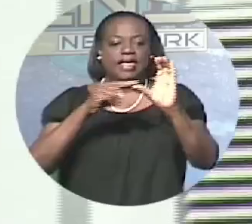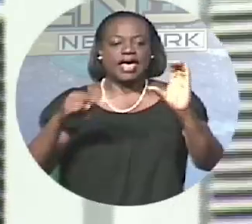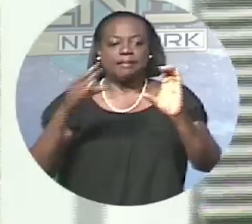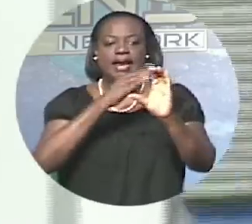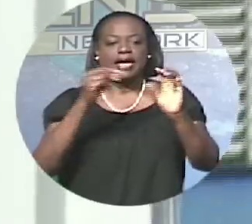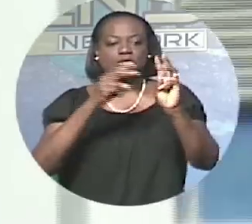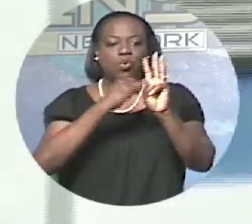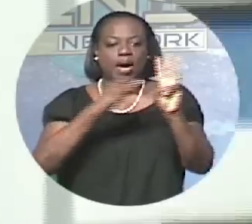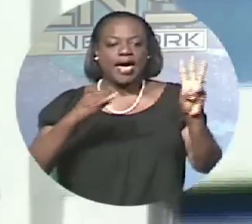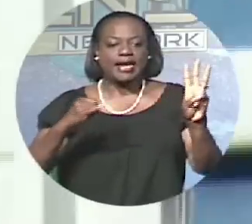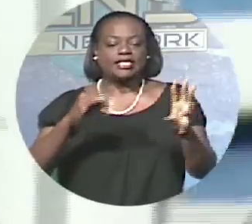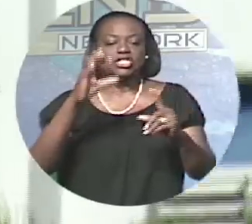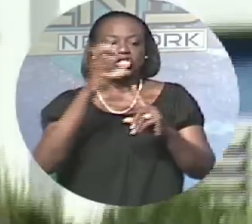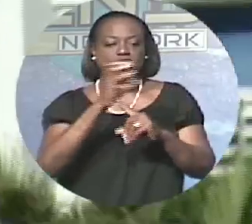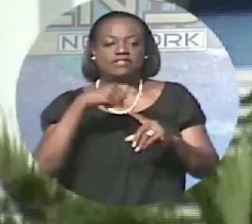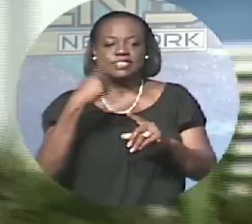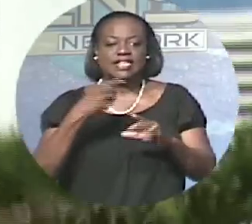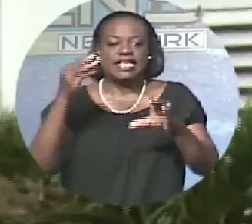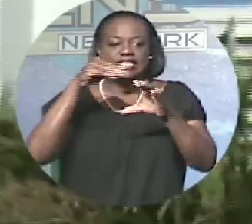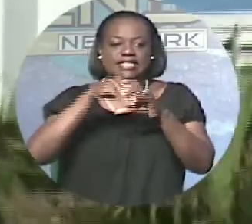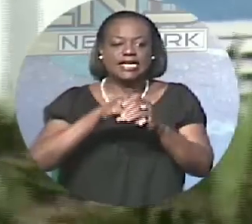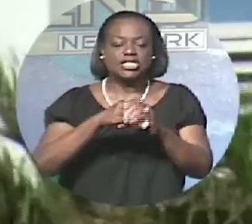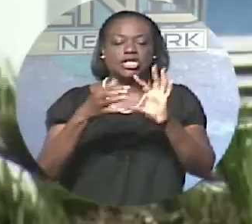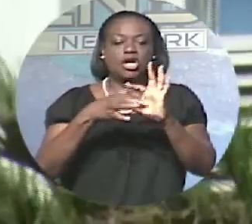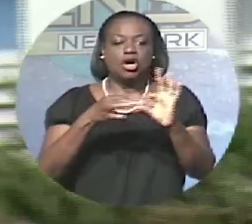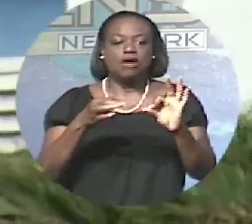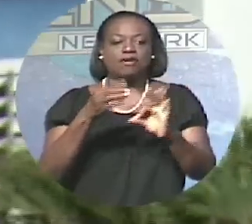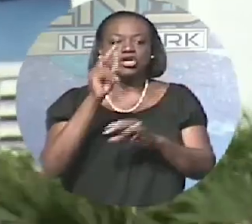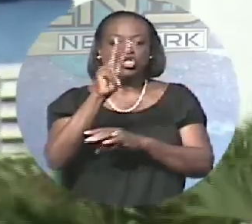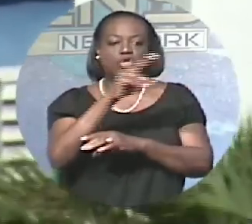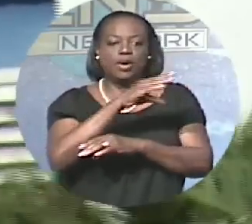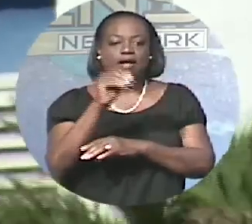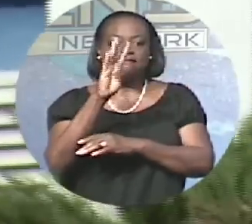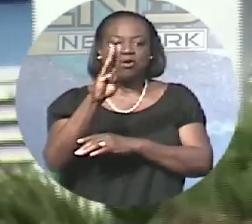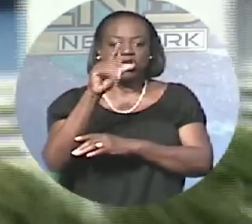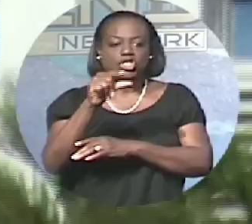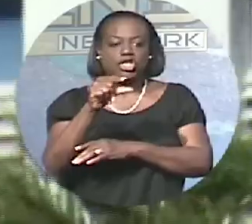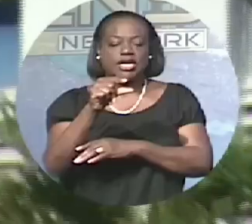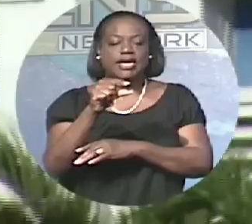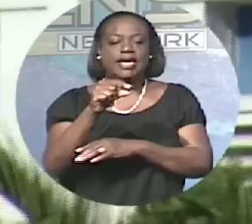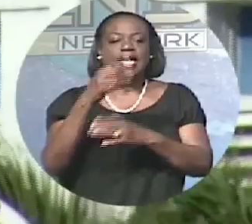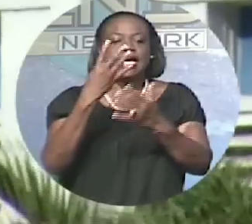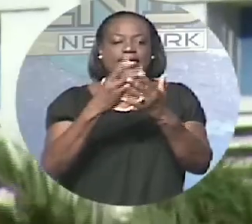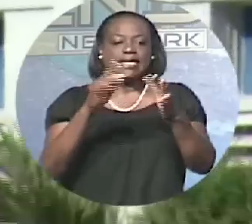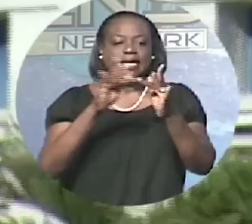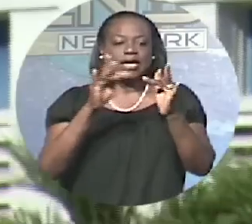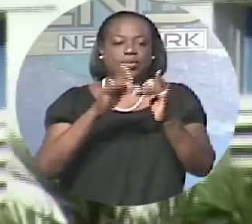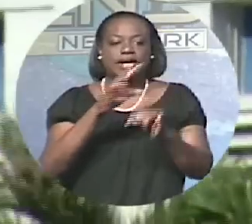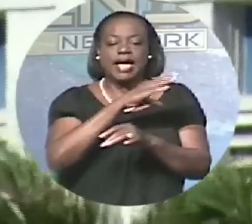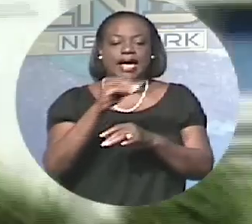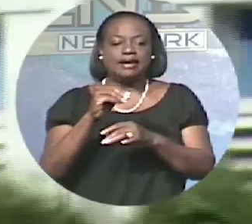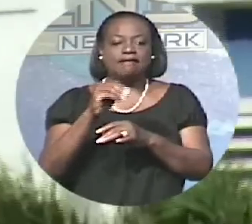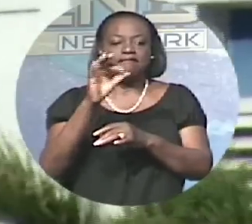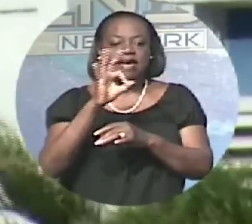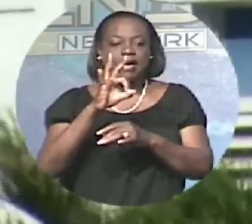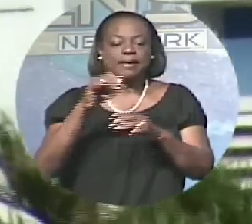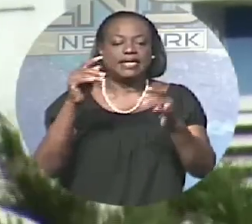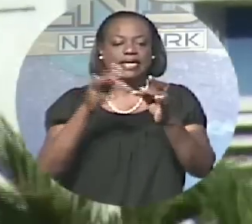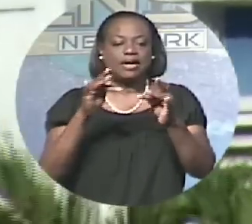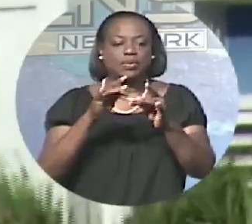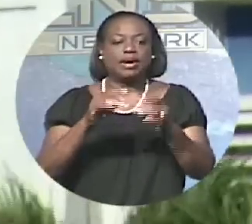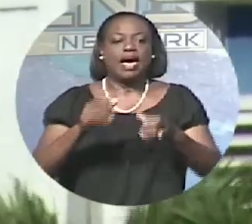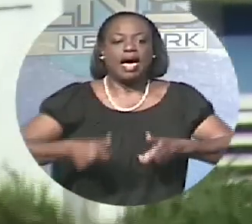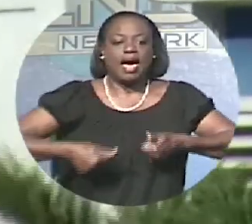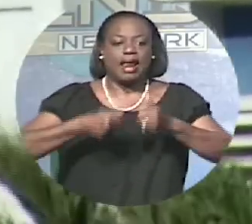chief also pointed out that the installation of the 2 and 4G mobile networks and the next generation fiber network allows mobile